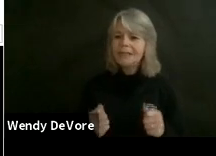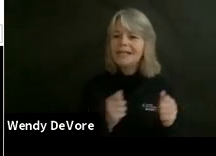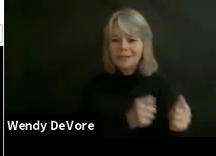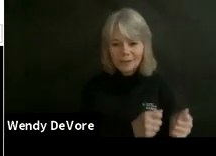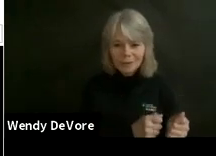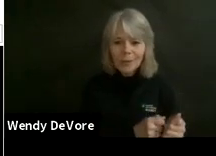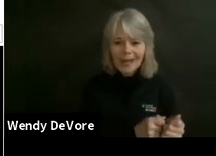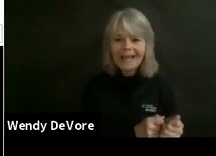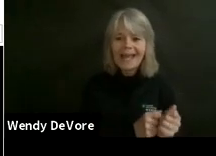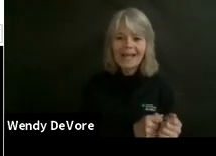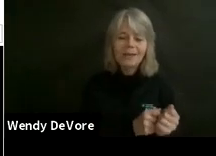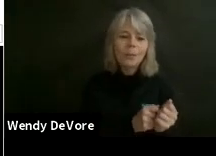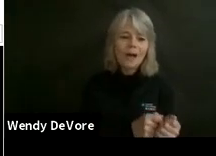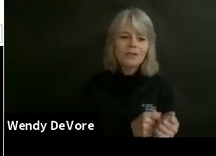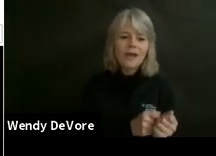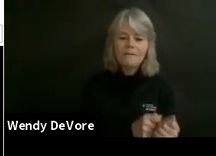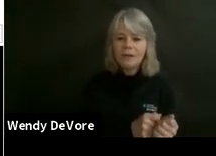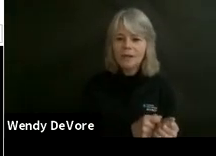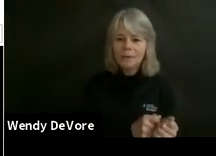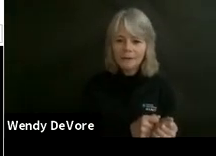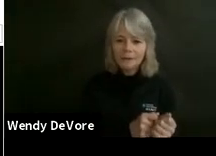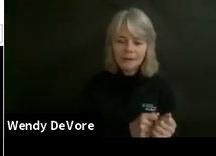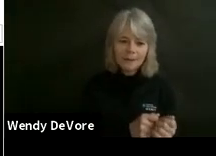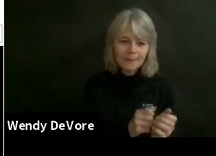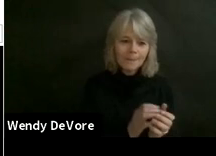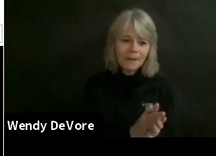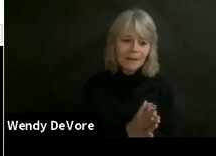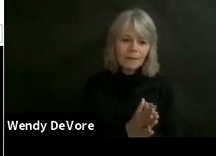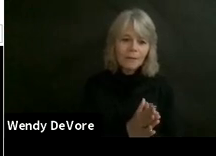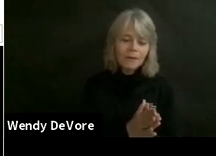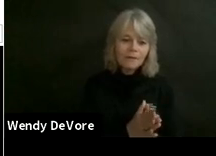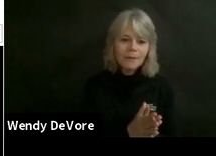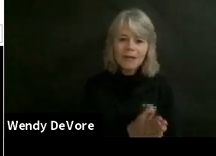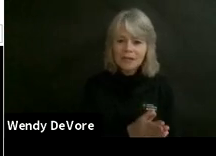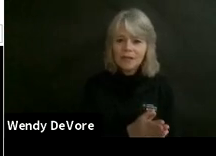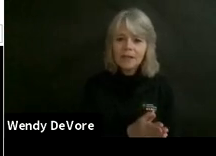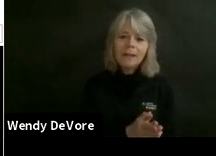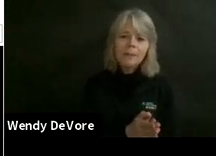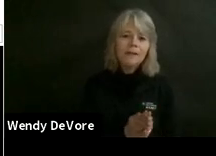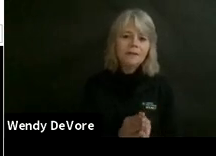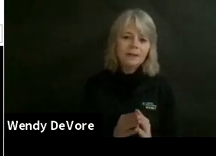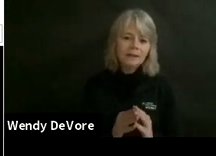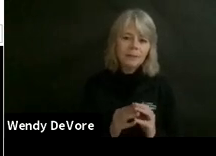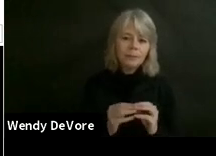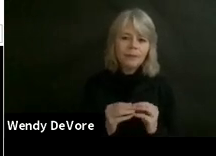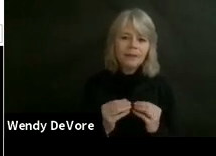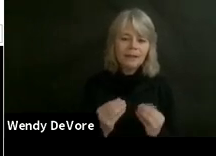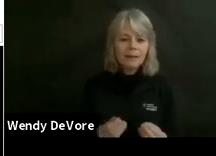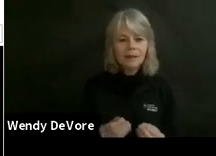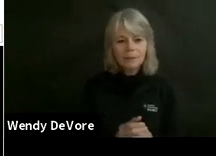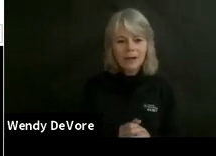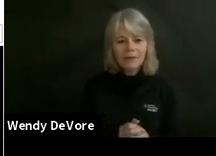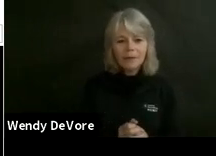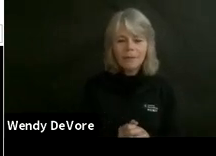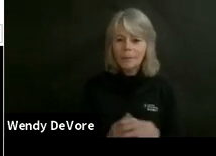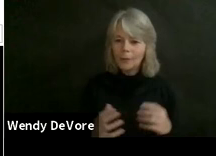chance, please do go back and watch that video with the simulation because it really